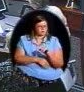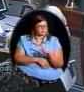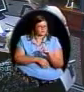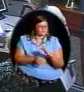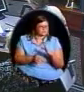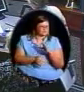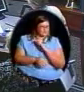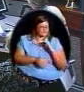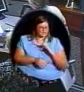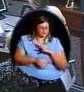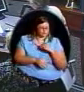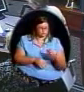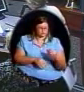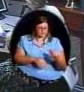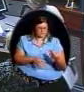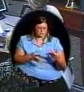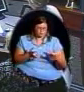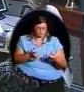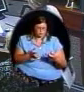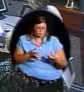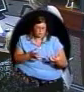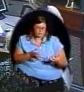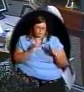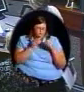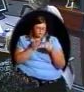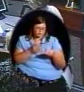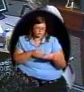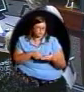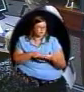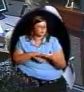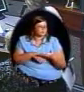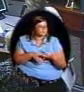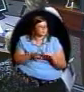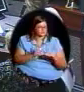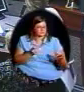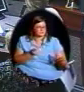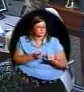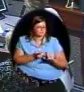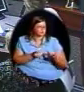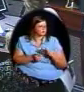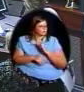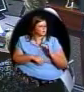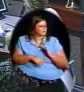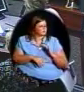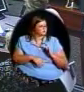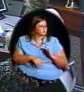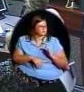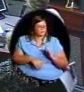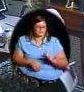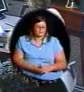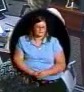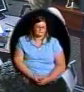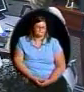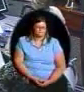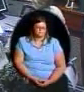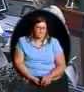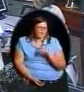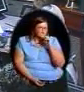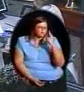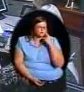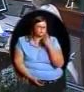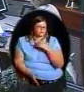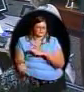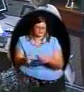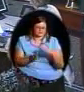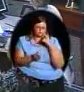touch upon this at the district site council at all when we have that meeting? I don't think that this was planned